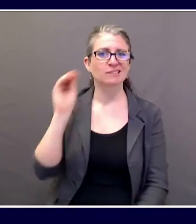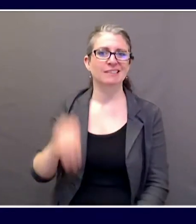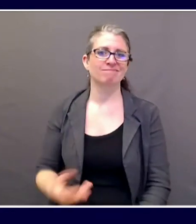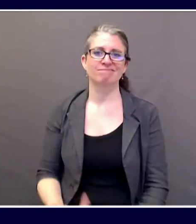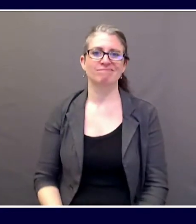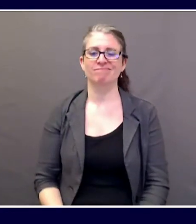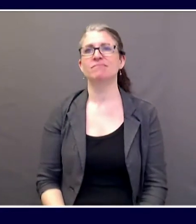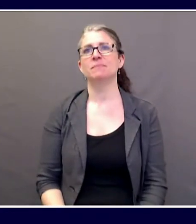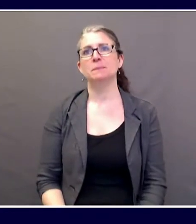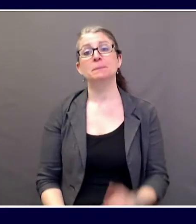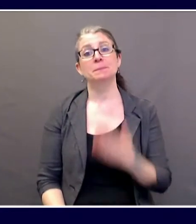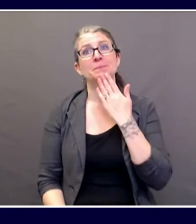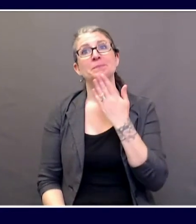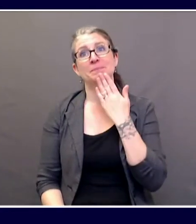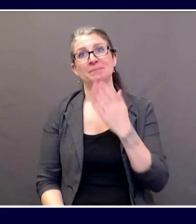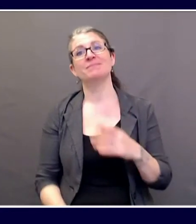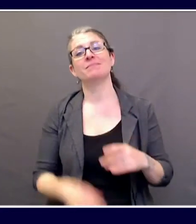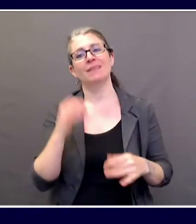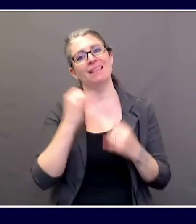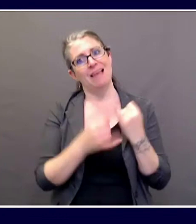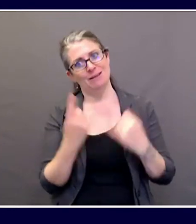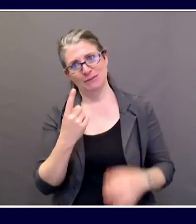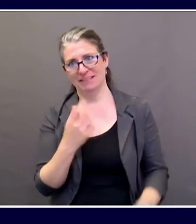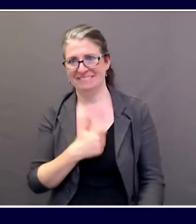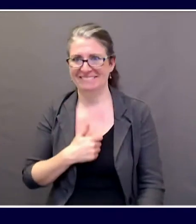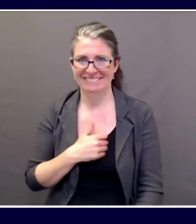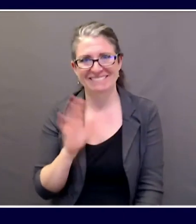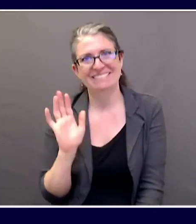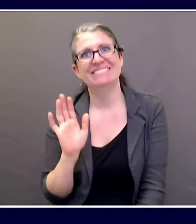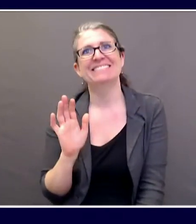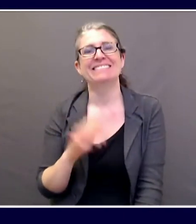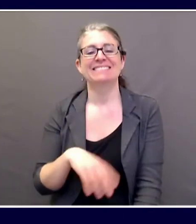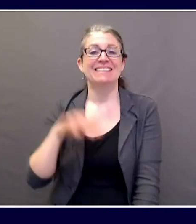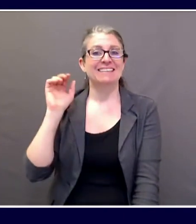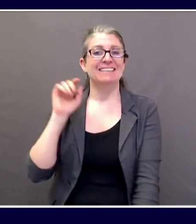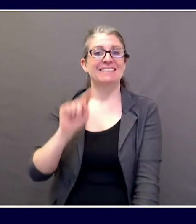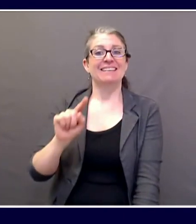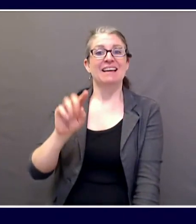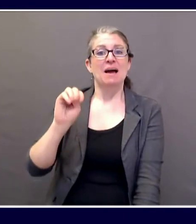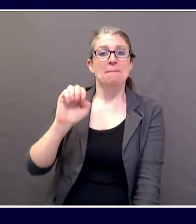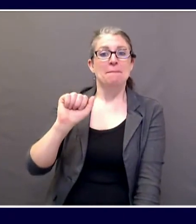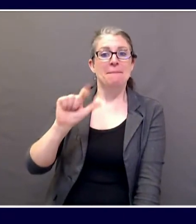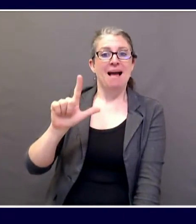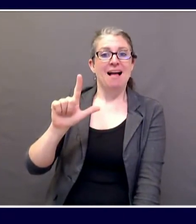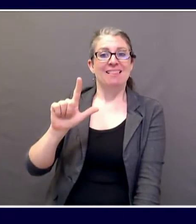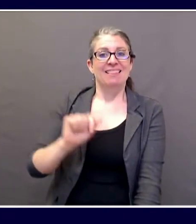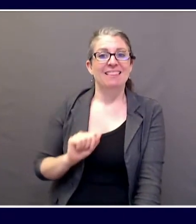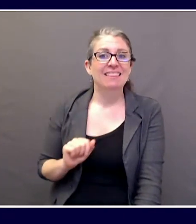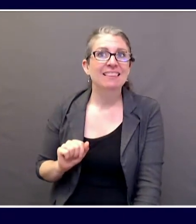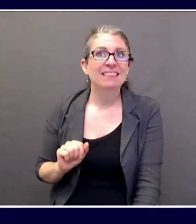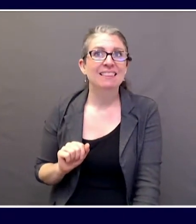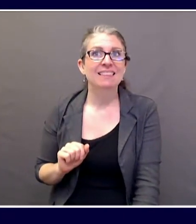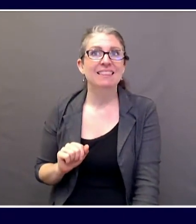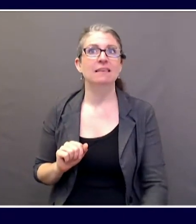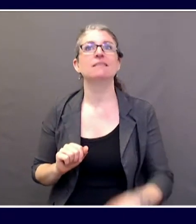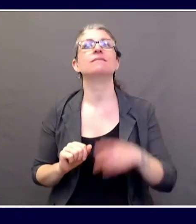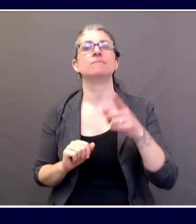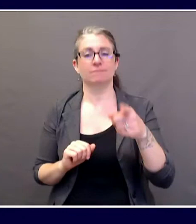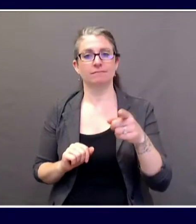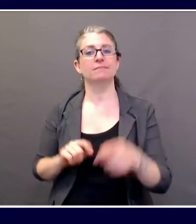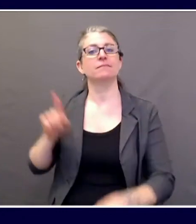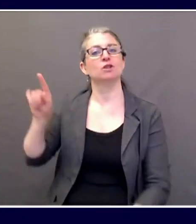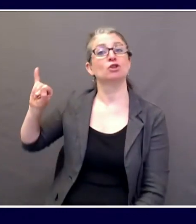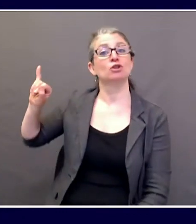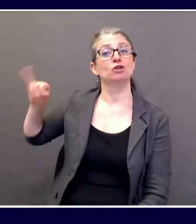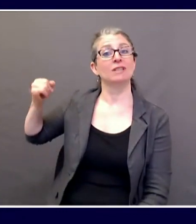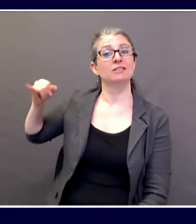last question goes to Mel Meyer. Yes, my question is about the J&J decrease. Should those